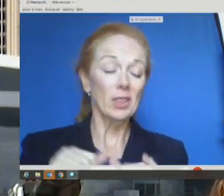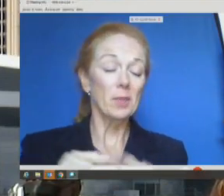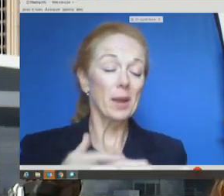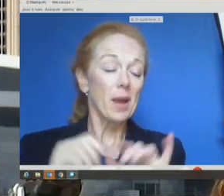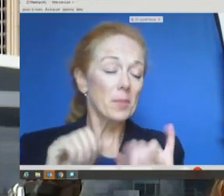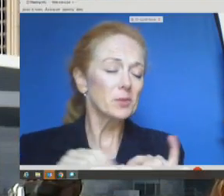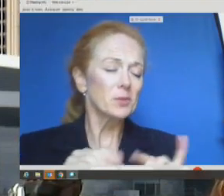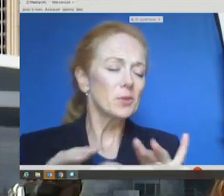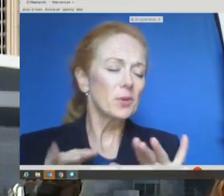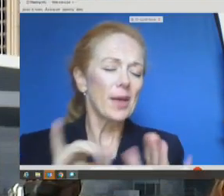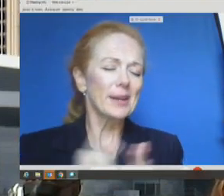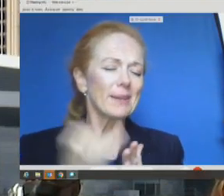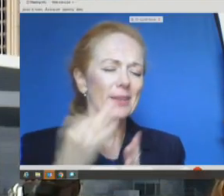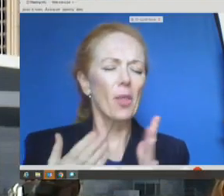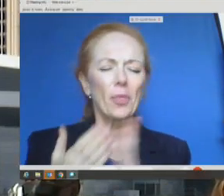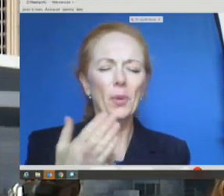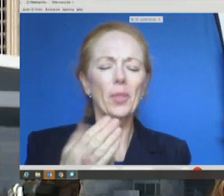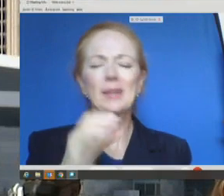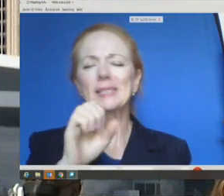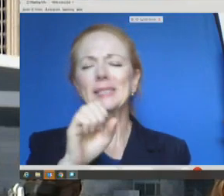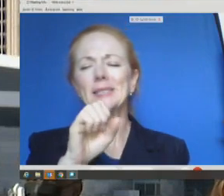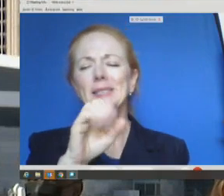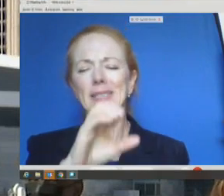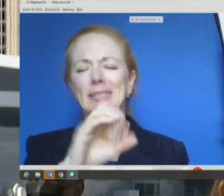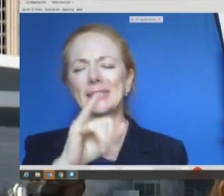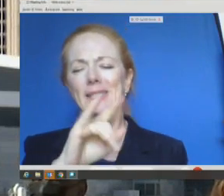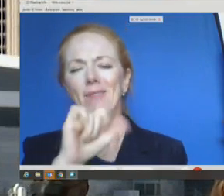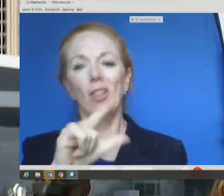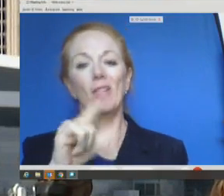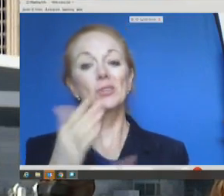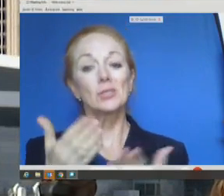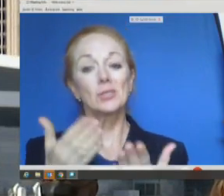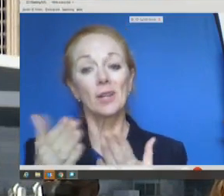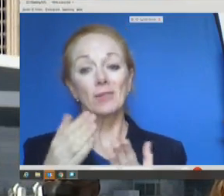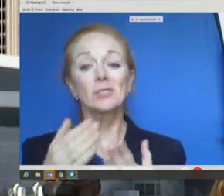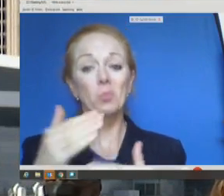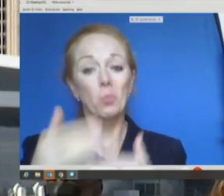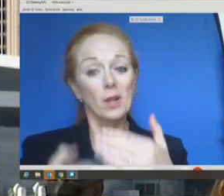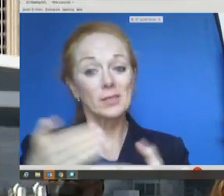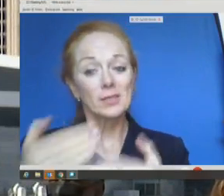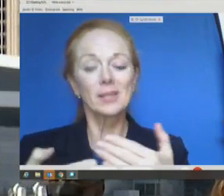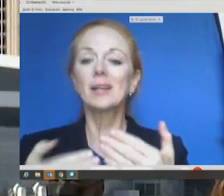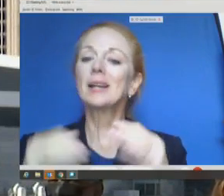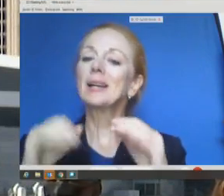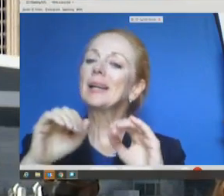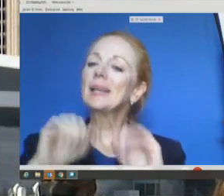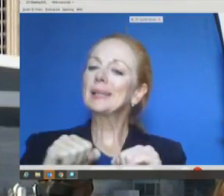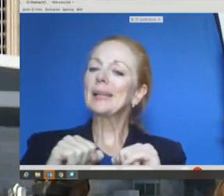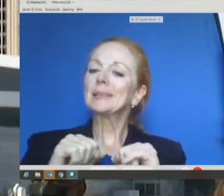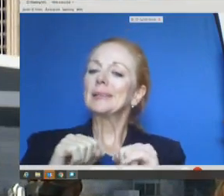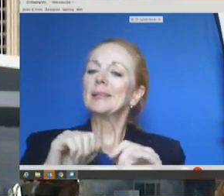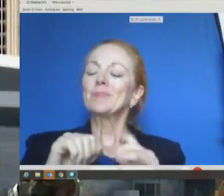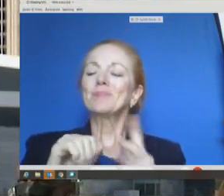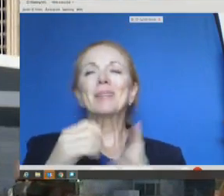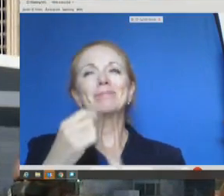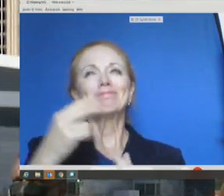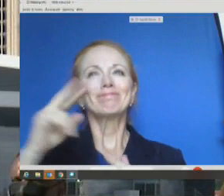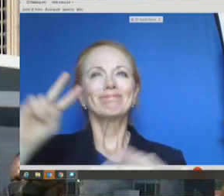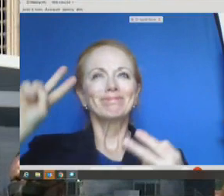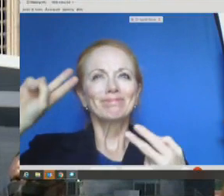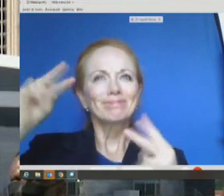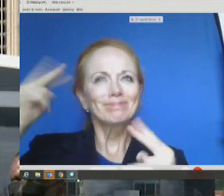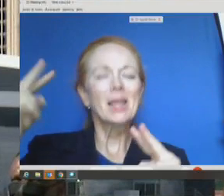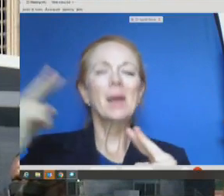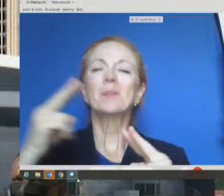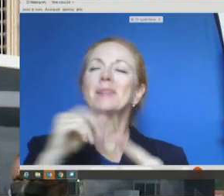he was familiar with the officers, and they were familiar with him. I know CMPD has limited control on this, but are those officers still eligible to